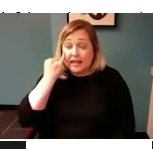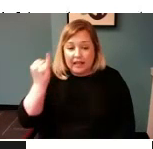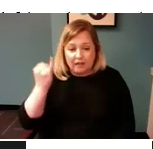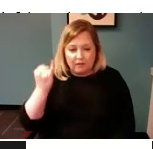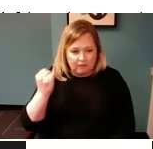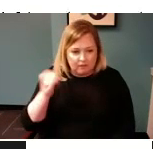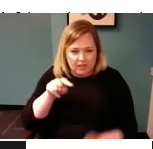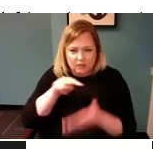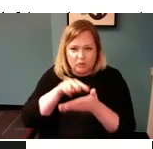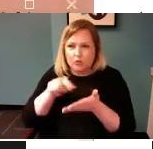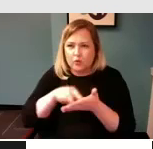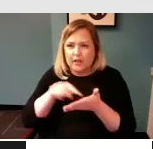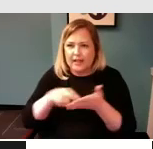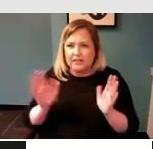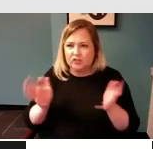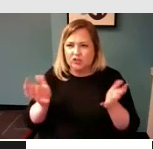diagram.